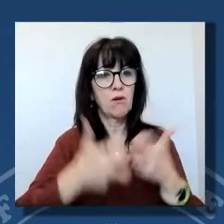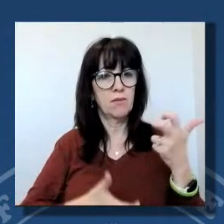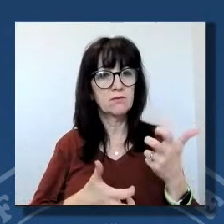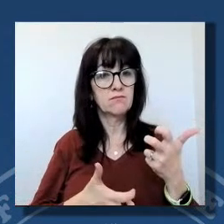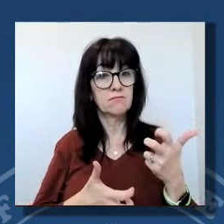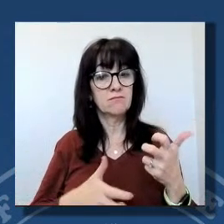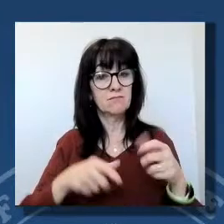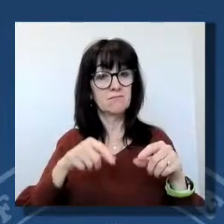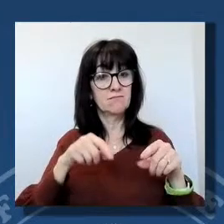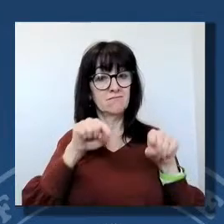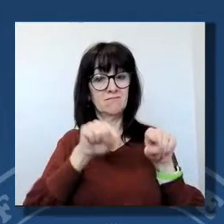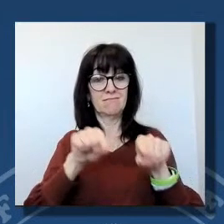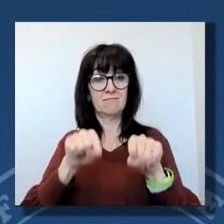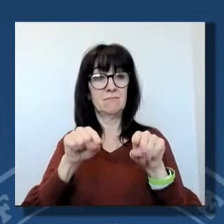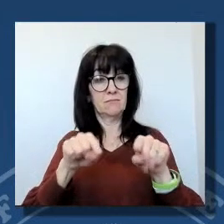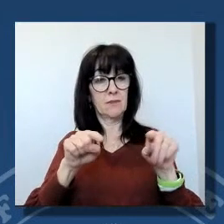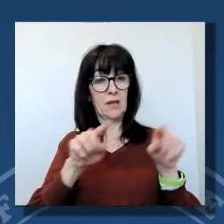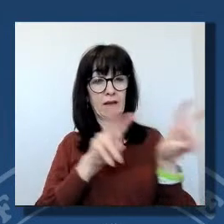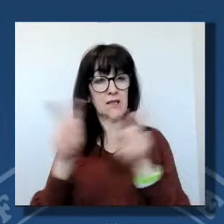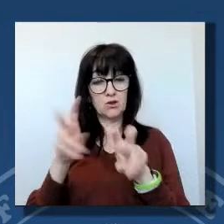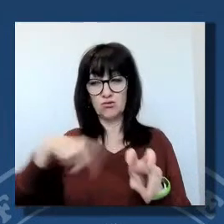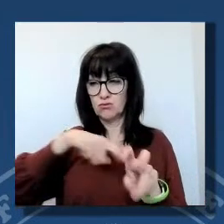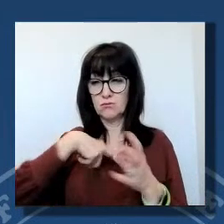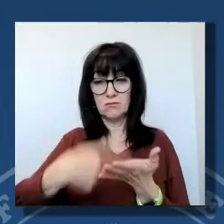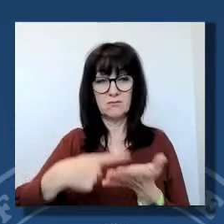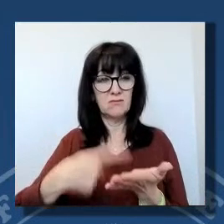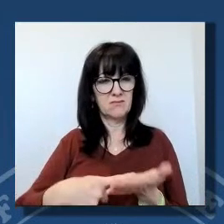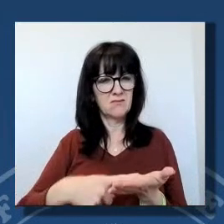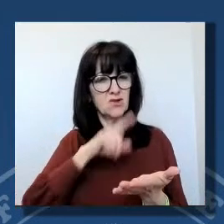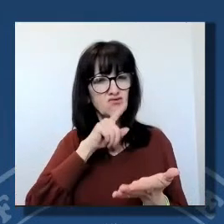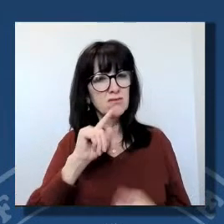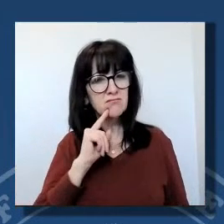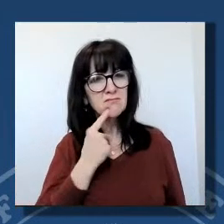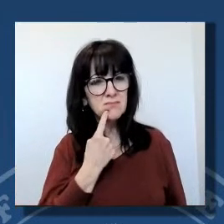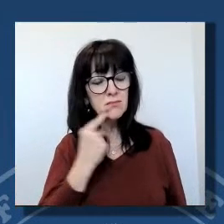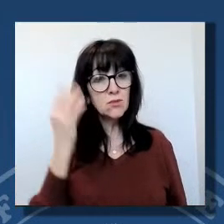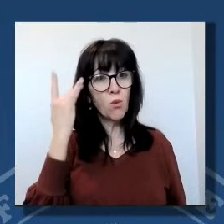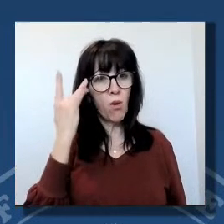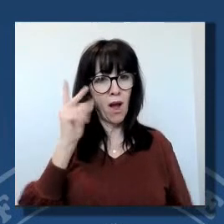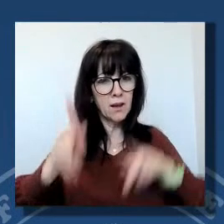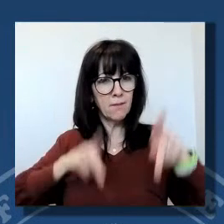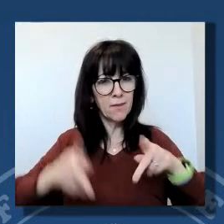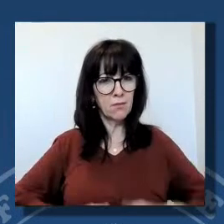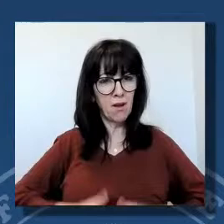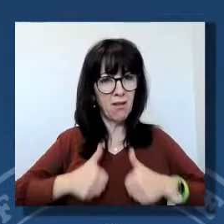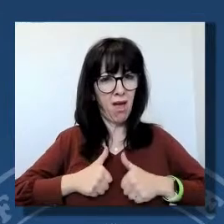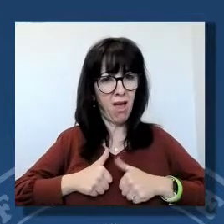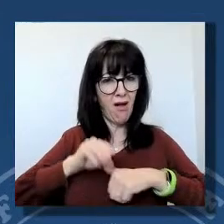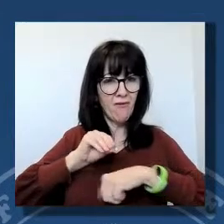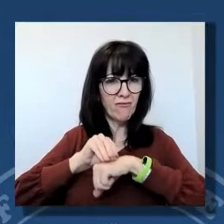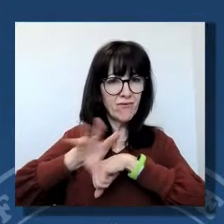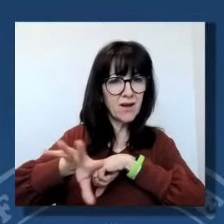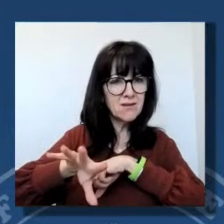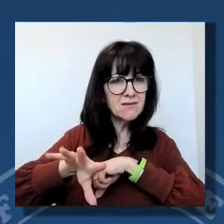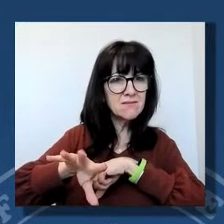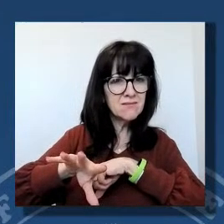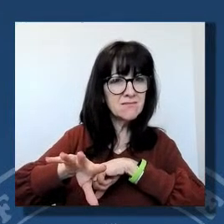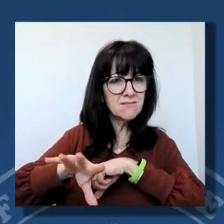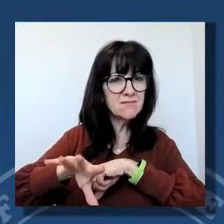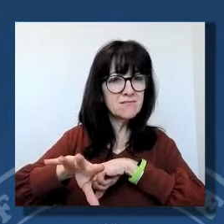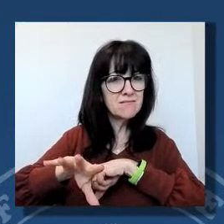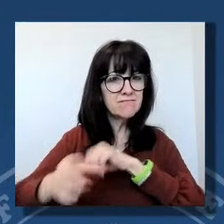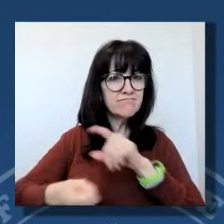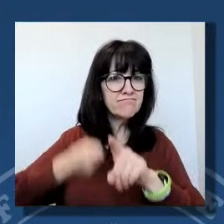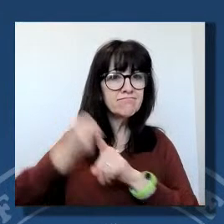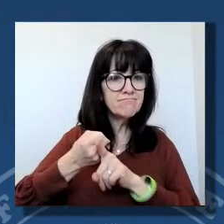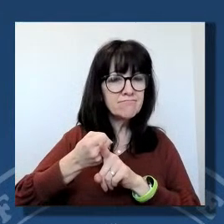issue. People's lives are at stake. It's hard to imagine the responsibility that